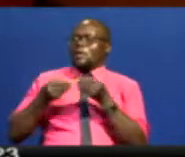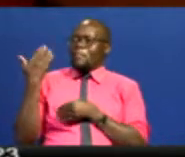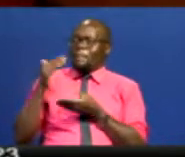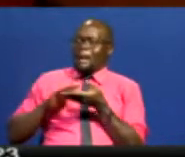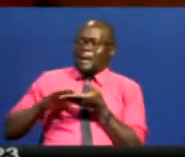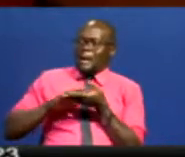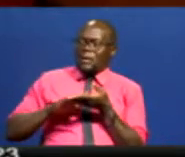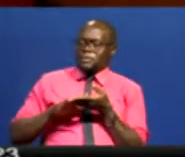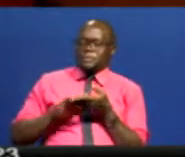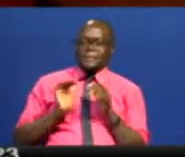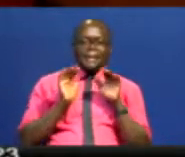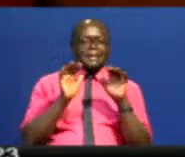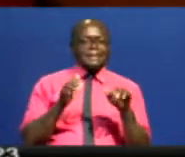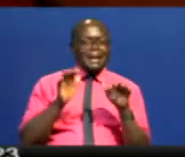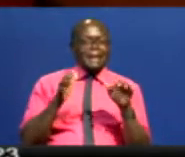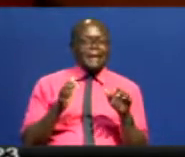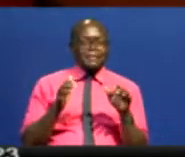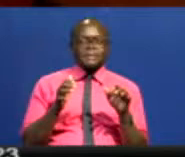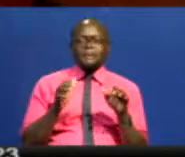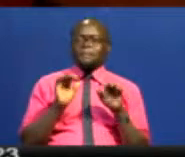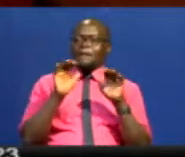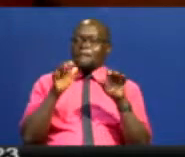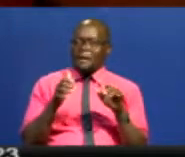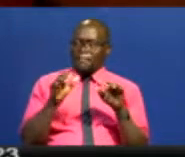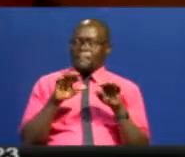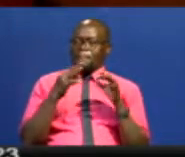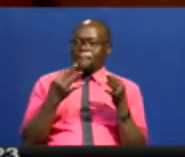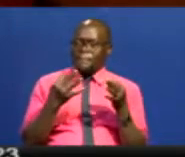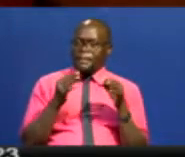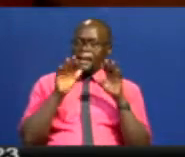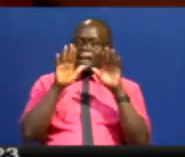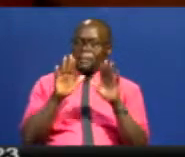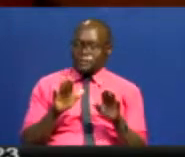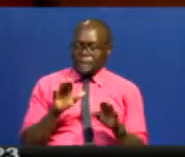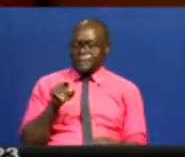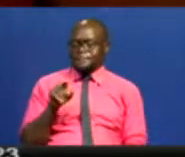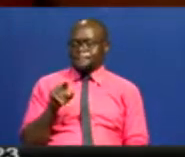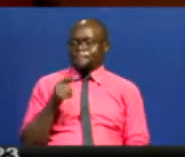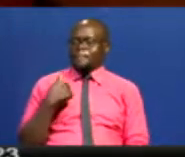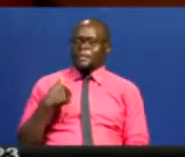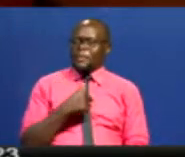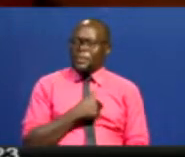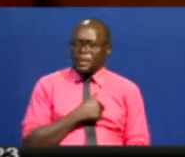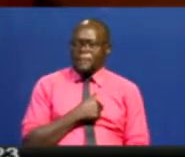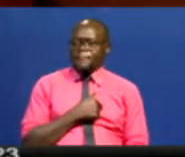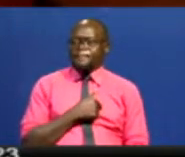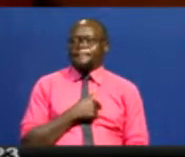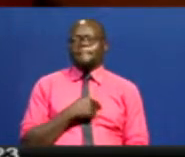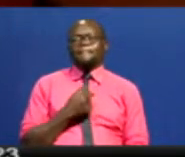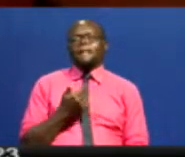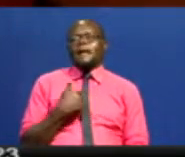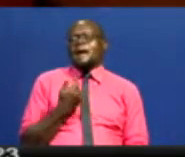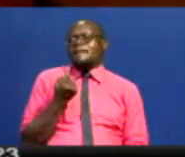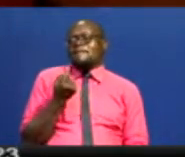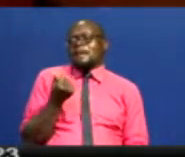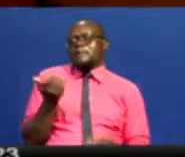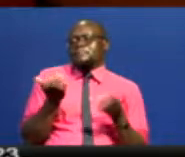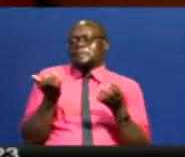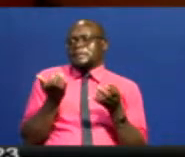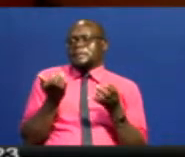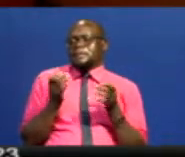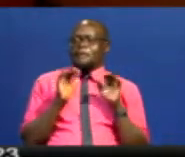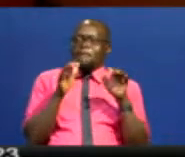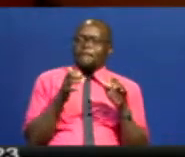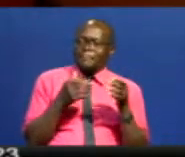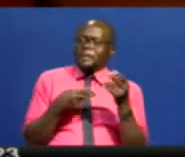is agriculture, family farming is very important. We have very little commercial farms in